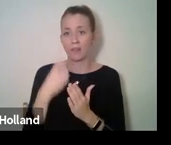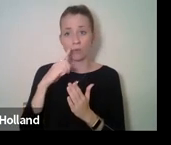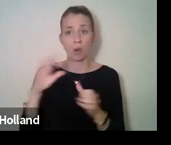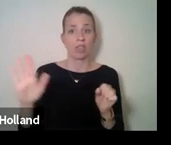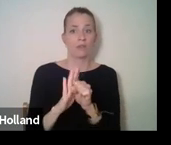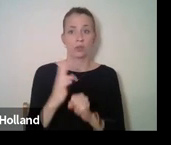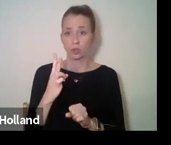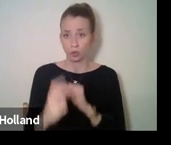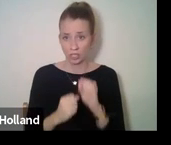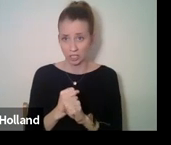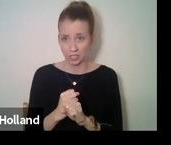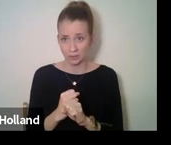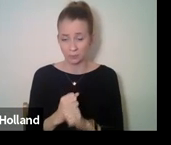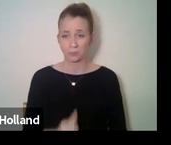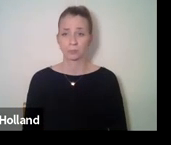Oh.